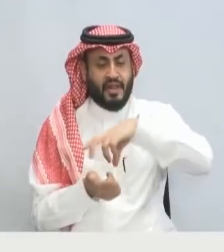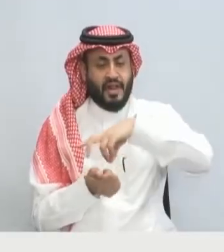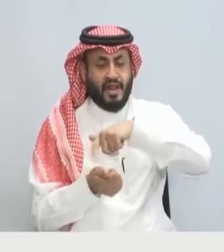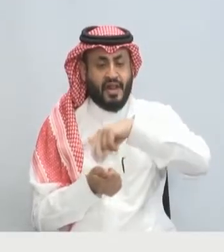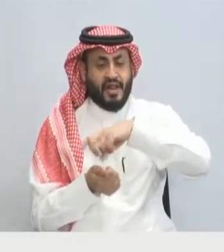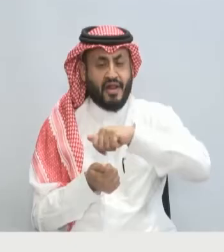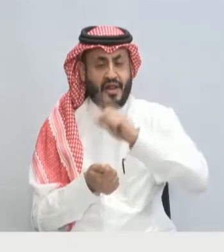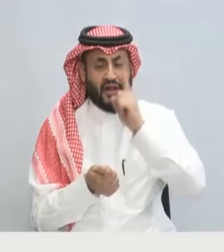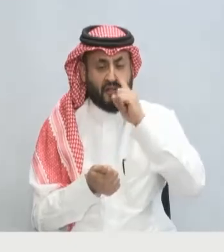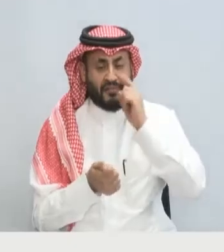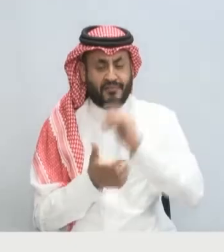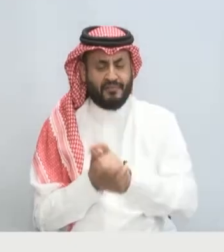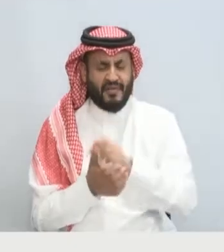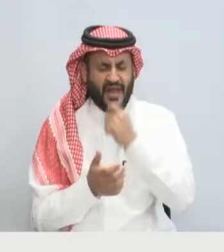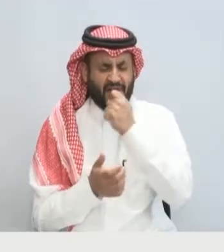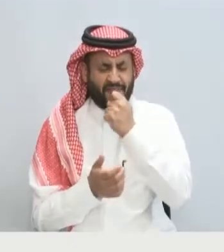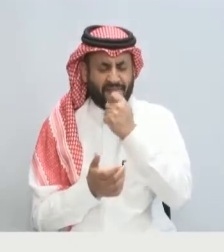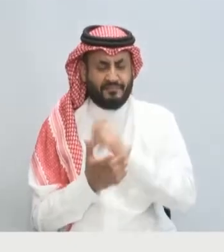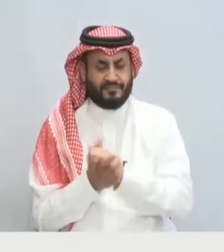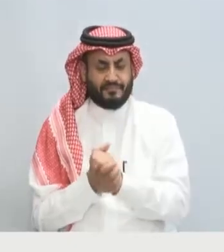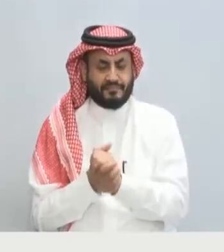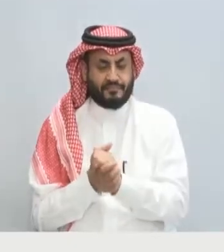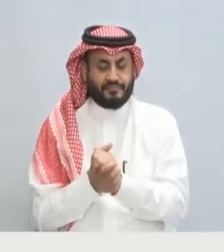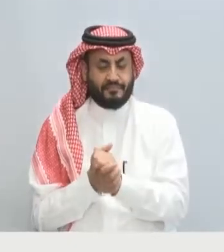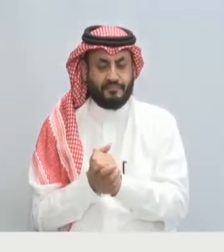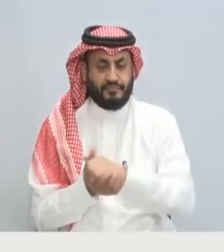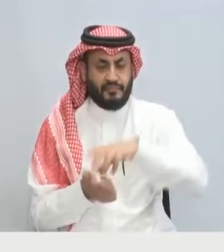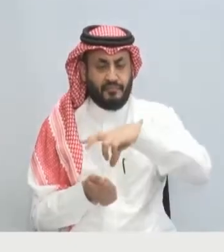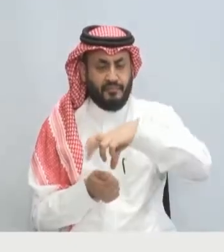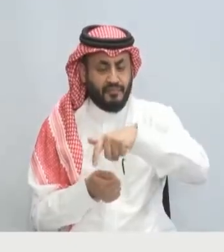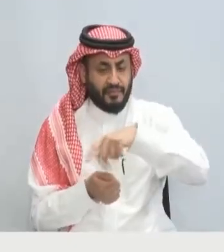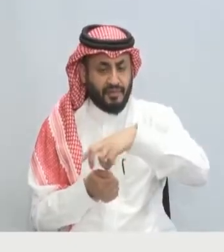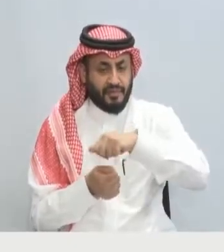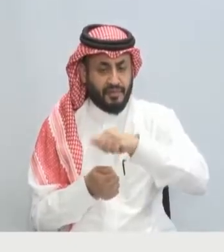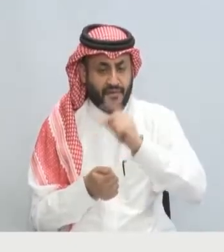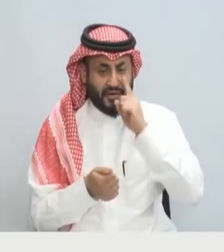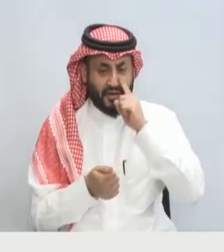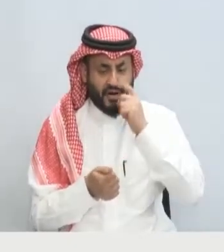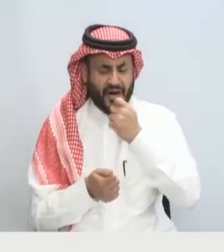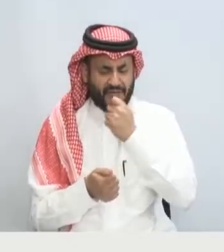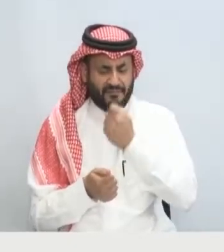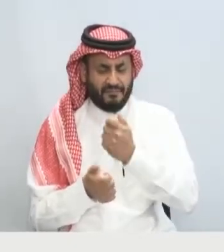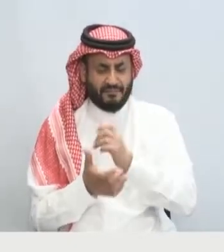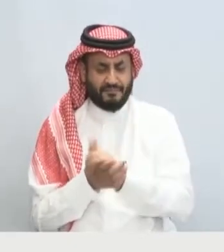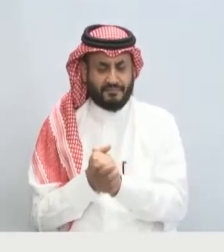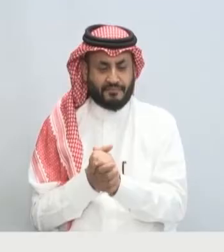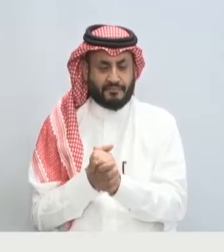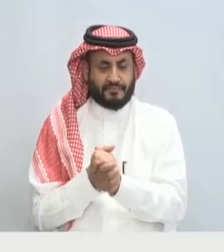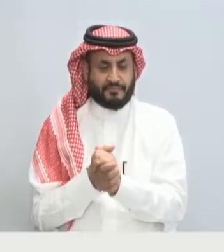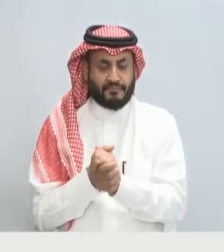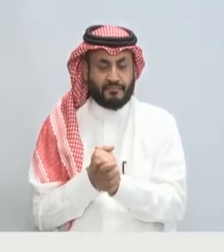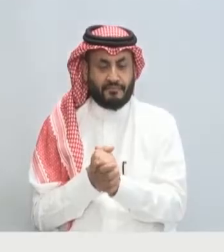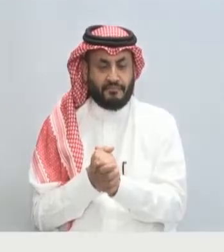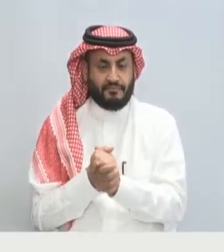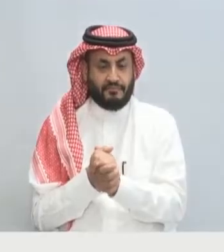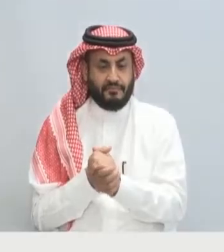Lemons are sour. Lemons are sour.